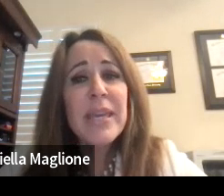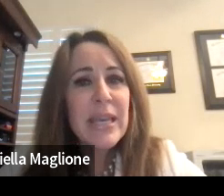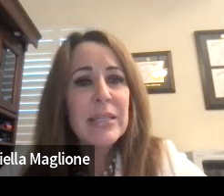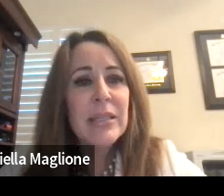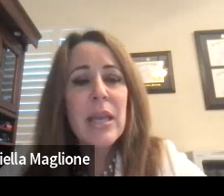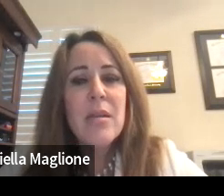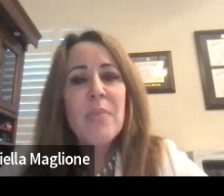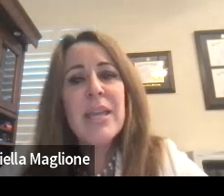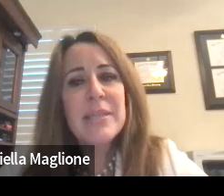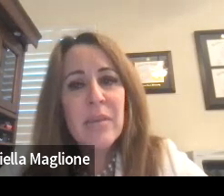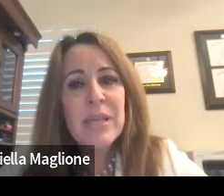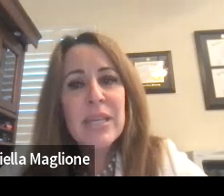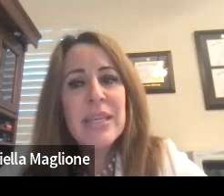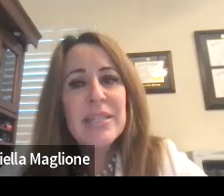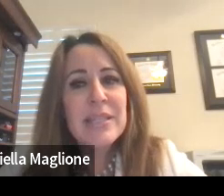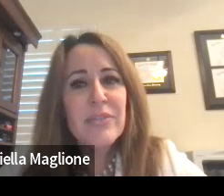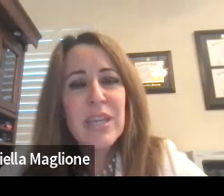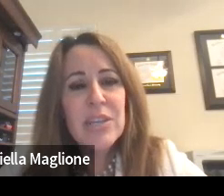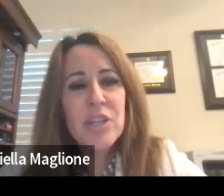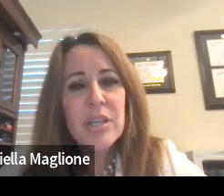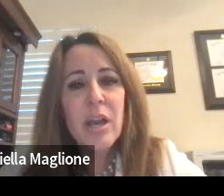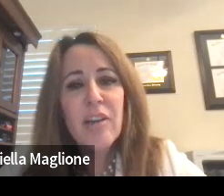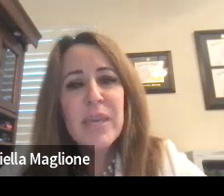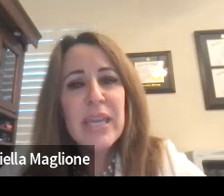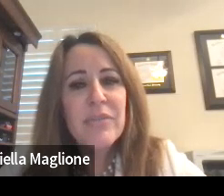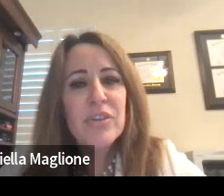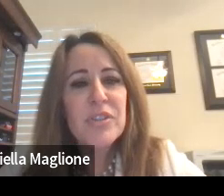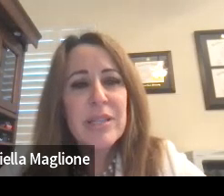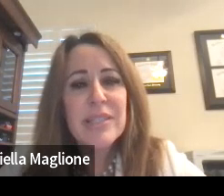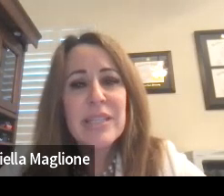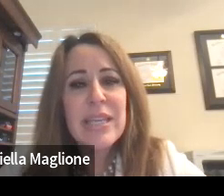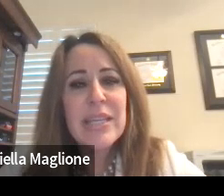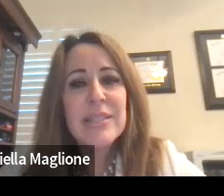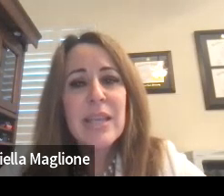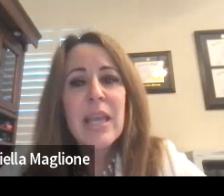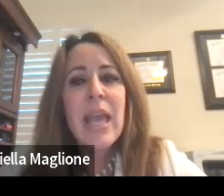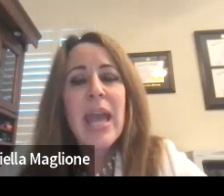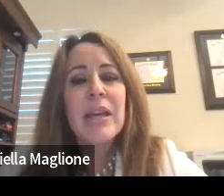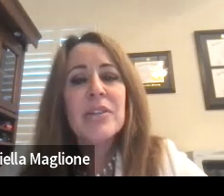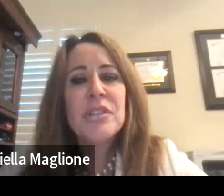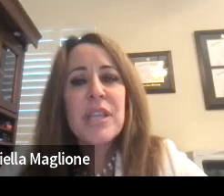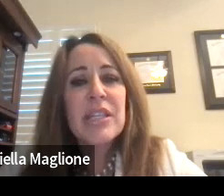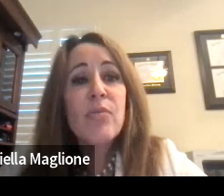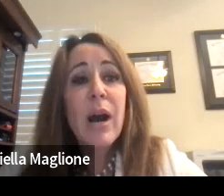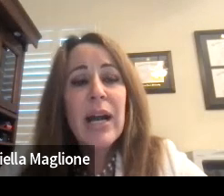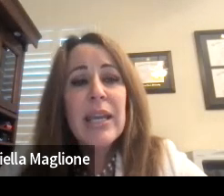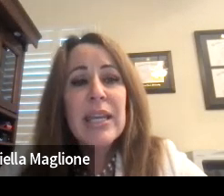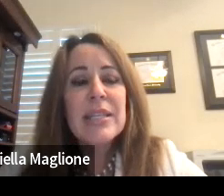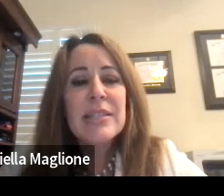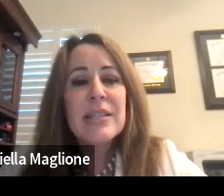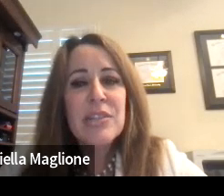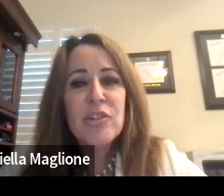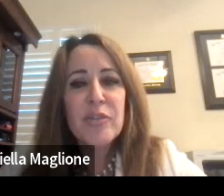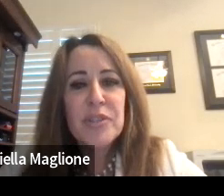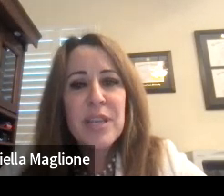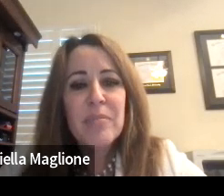let's begin by examining the identification of behavioral strengths and needs and understanding why it